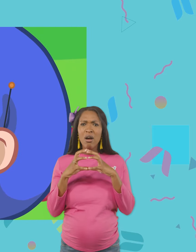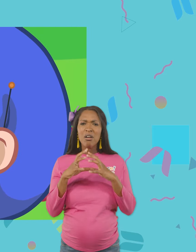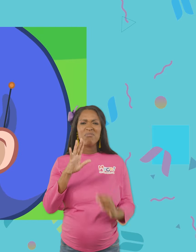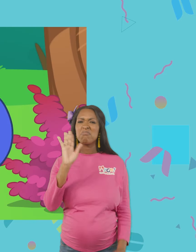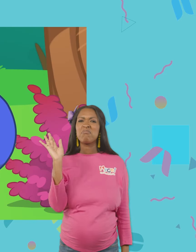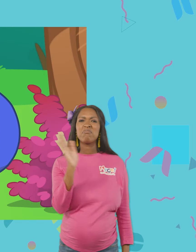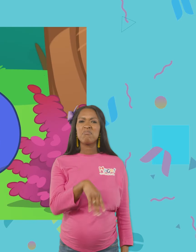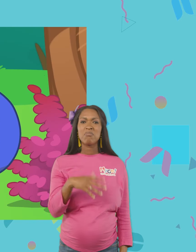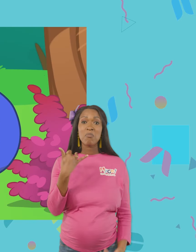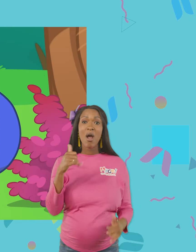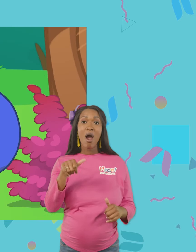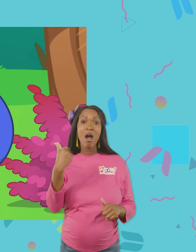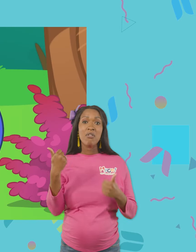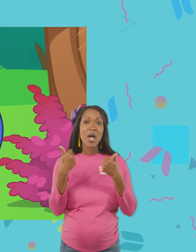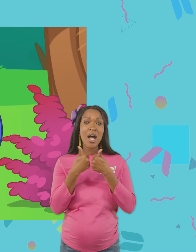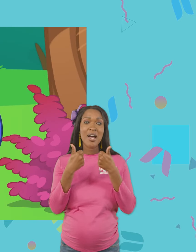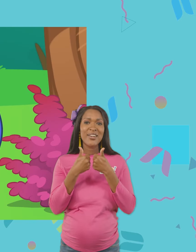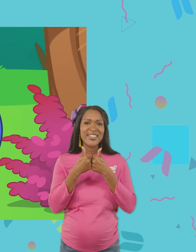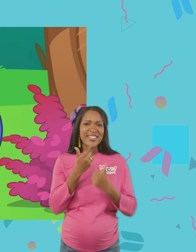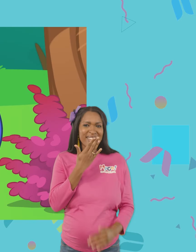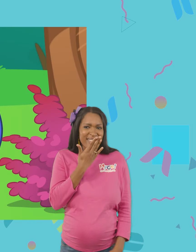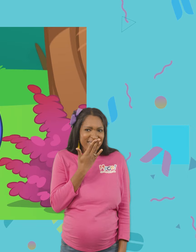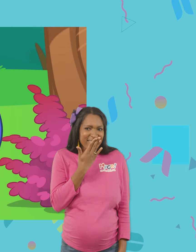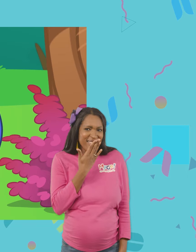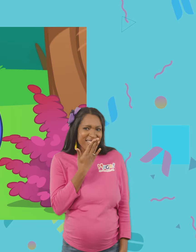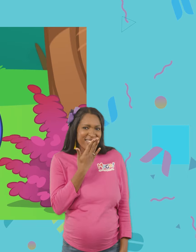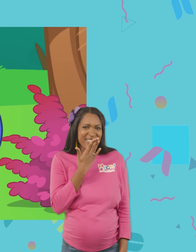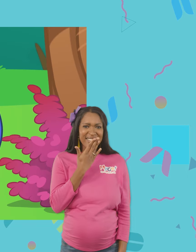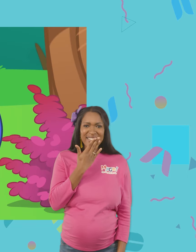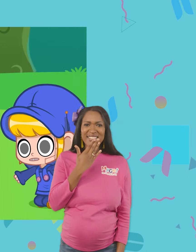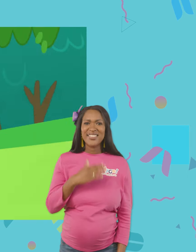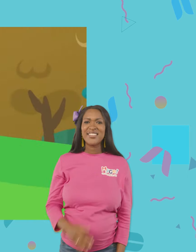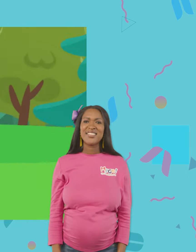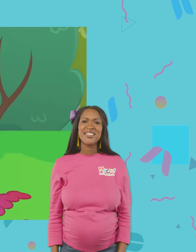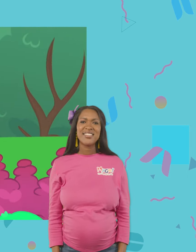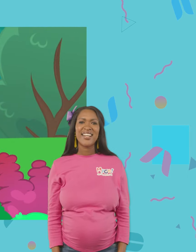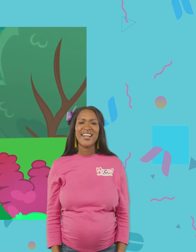Never mind the ball. We're going to play another game.